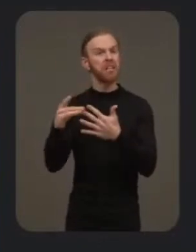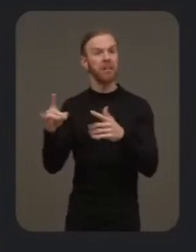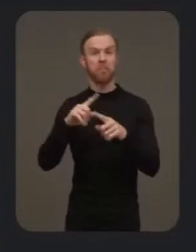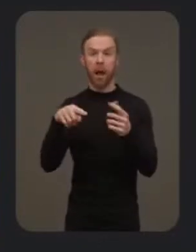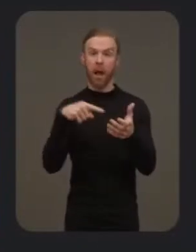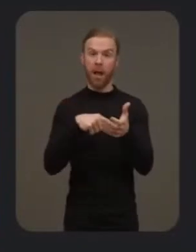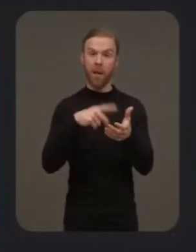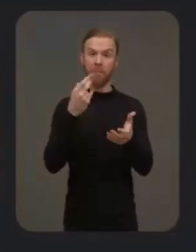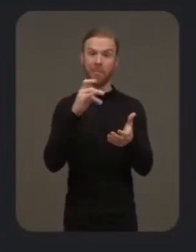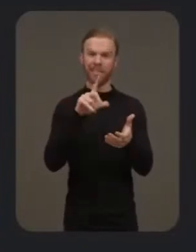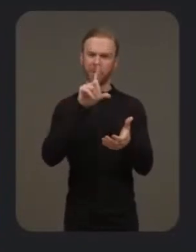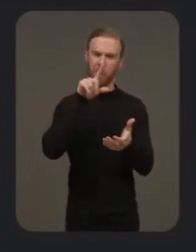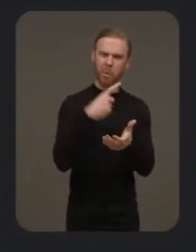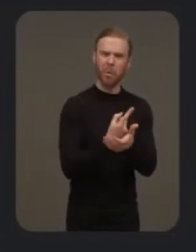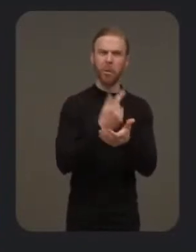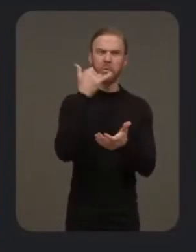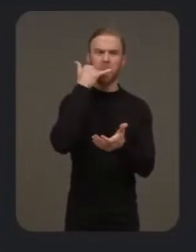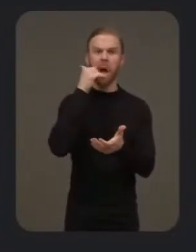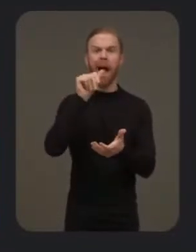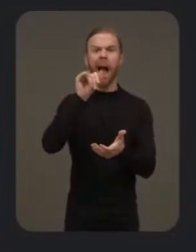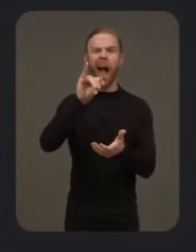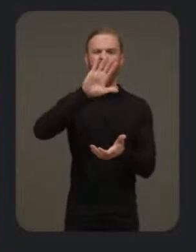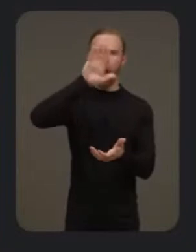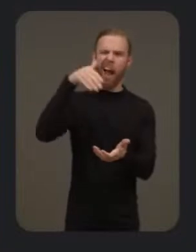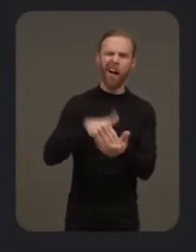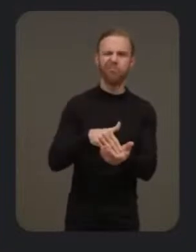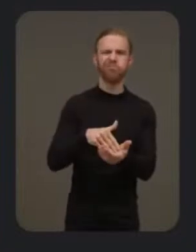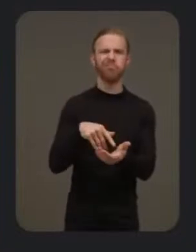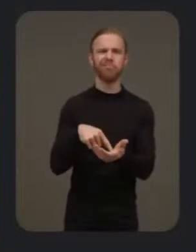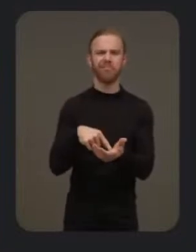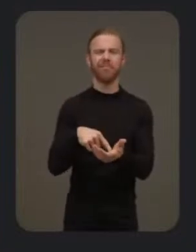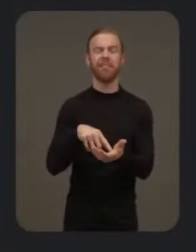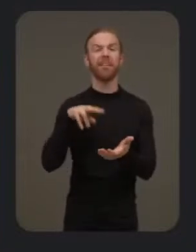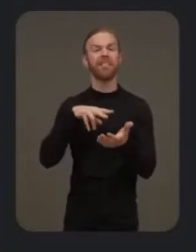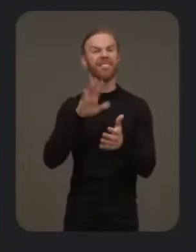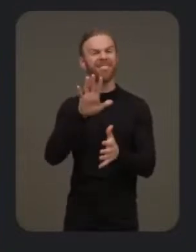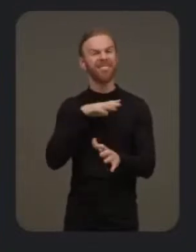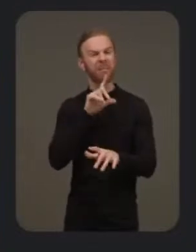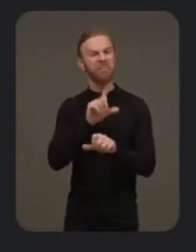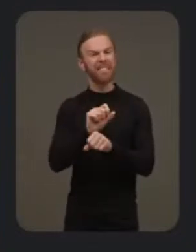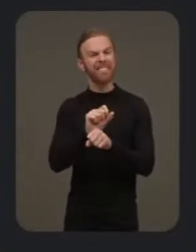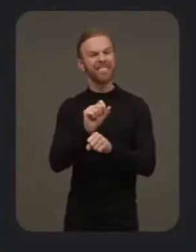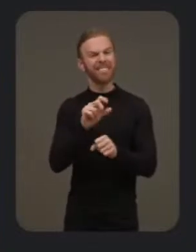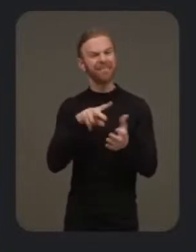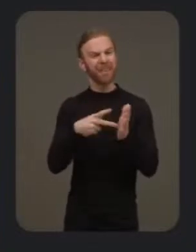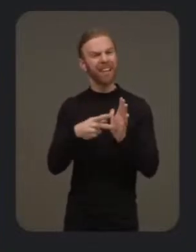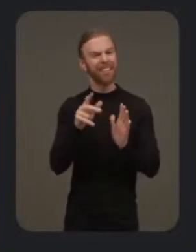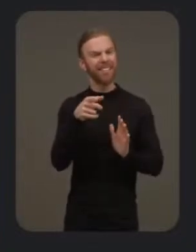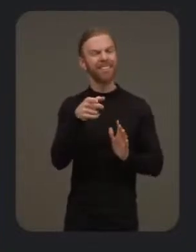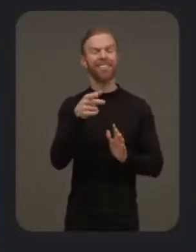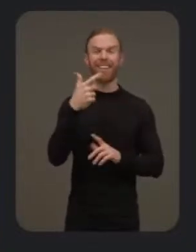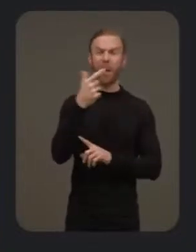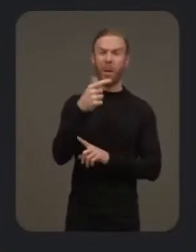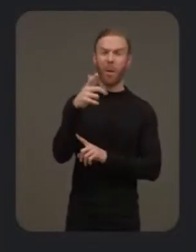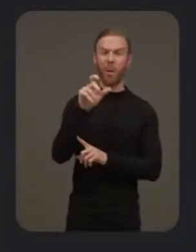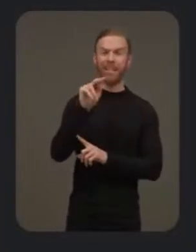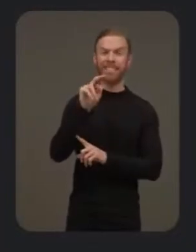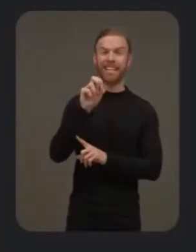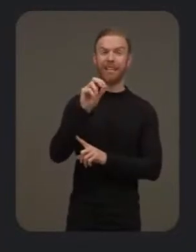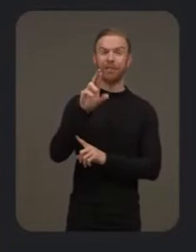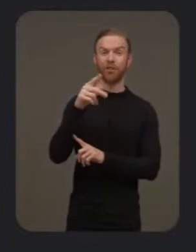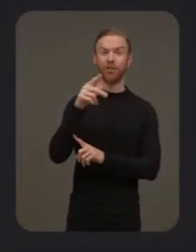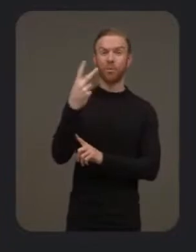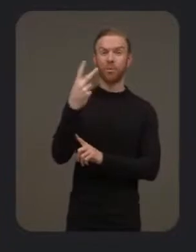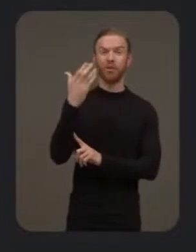is the only phone with AI at the center. And I mean that literally. The Google Tensor G2 chip is